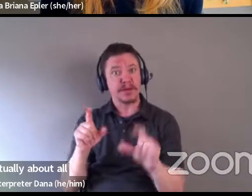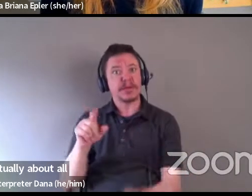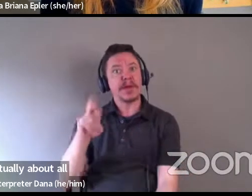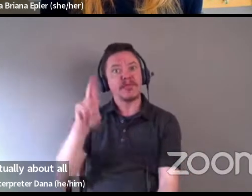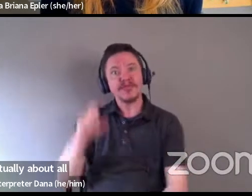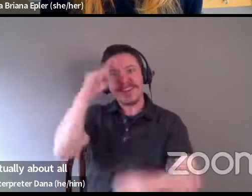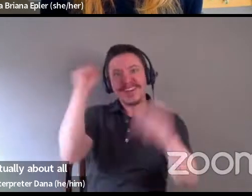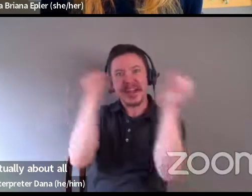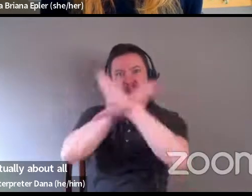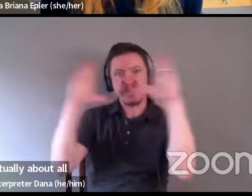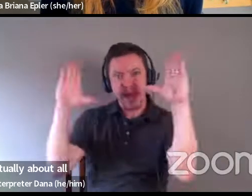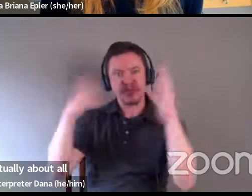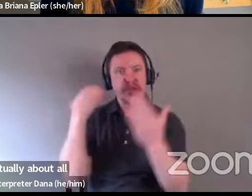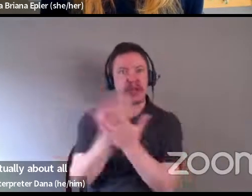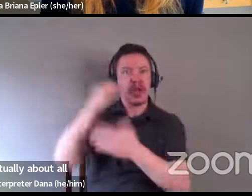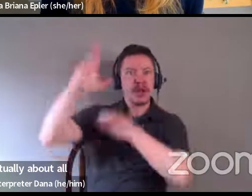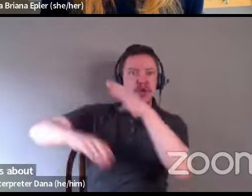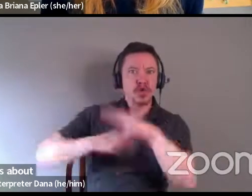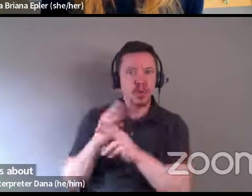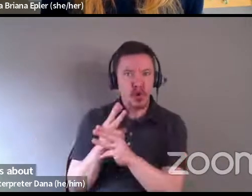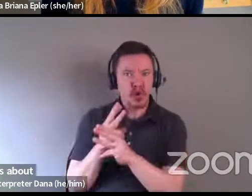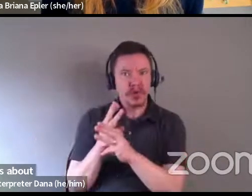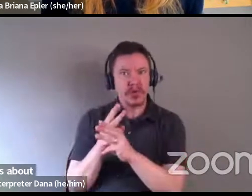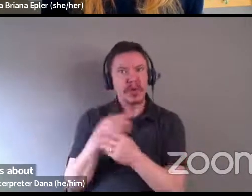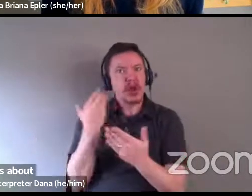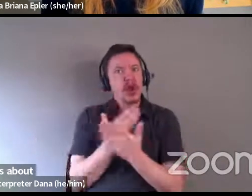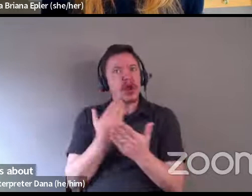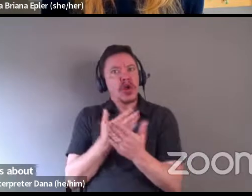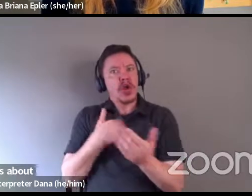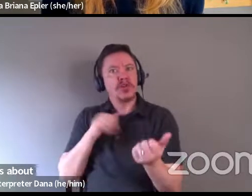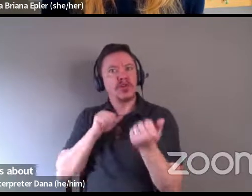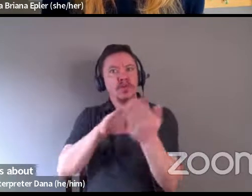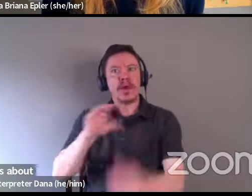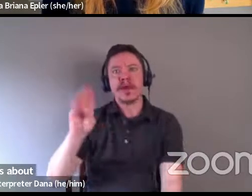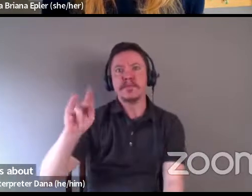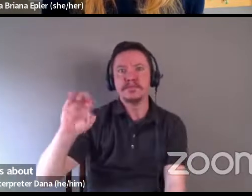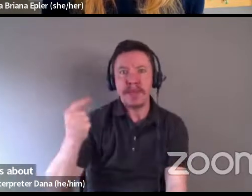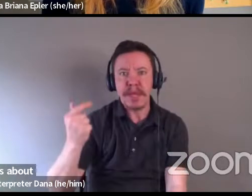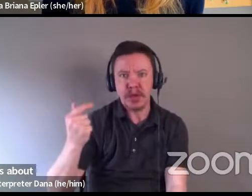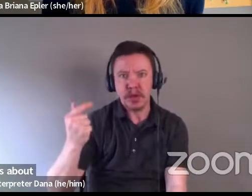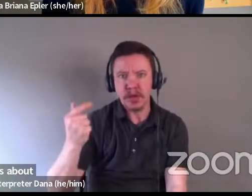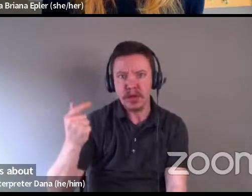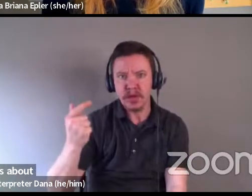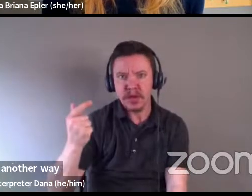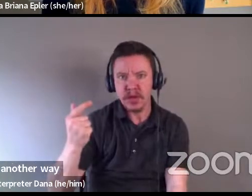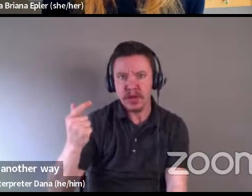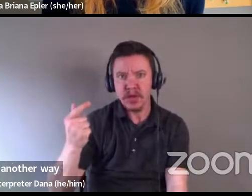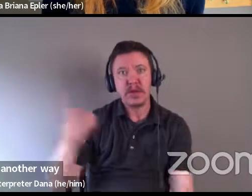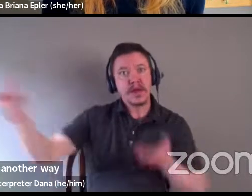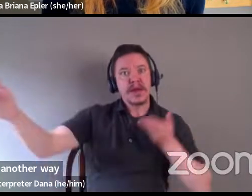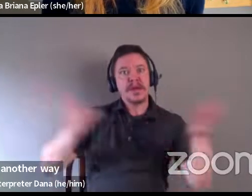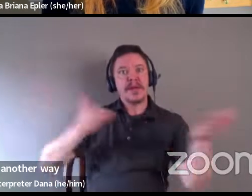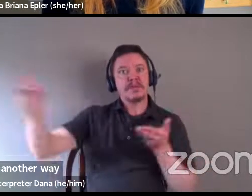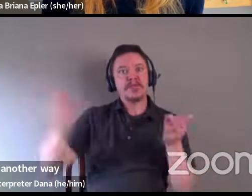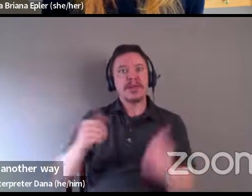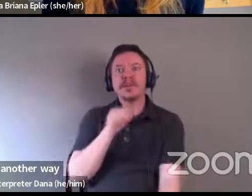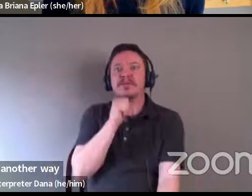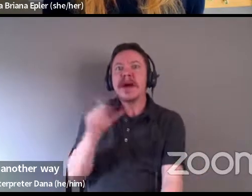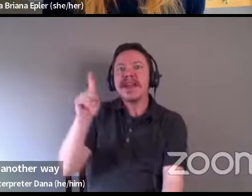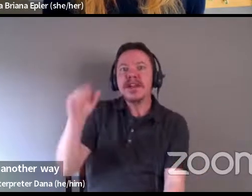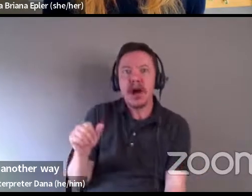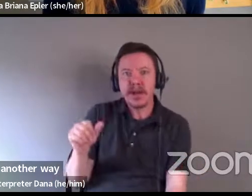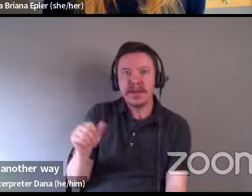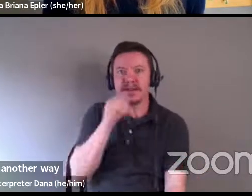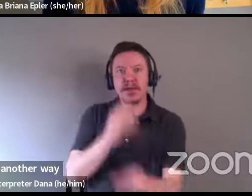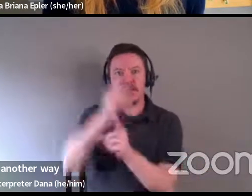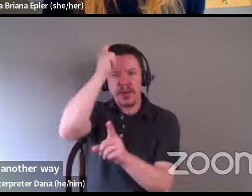reimagining a new world, another way of being, that brings my non-disabled siblings along the ride with